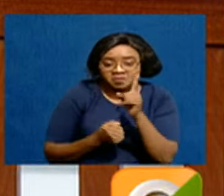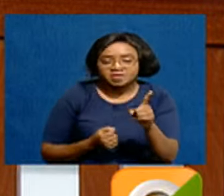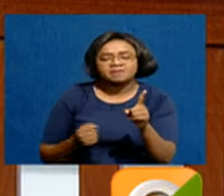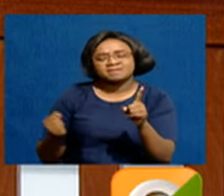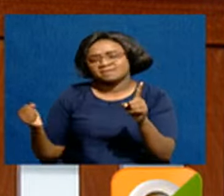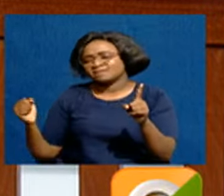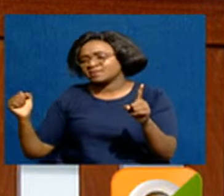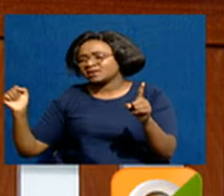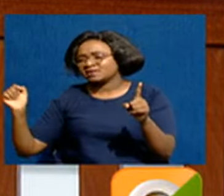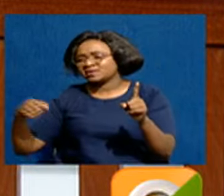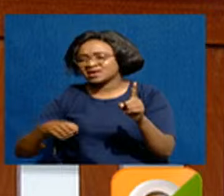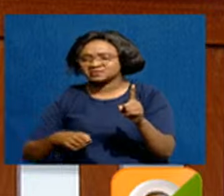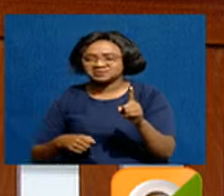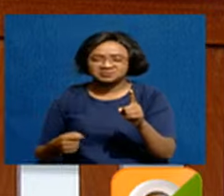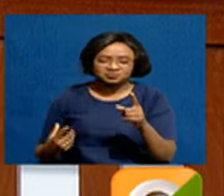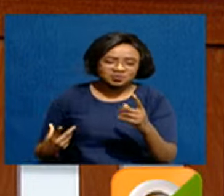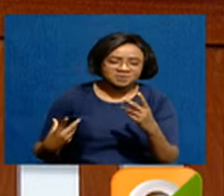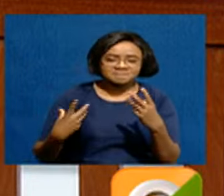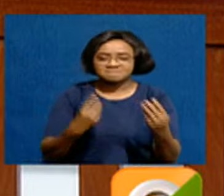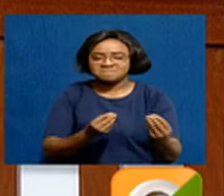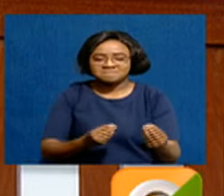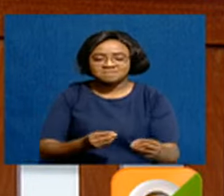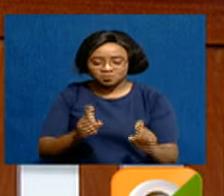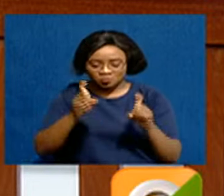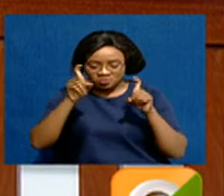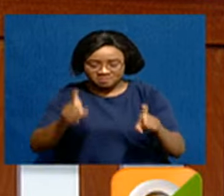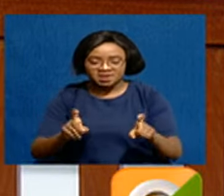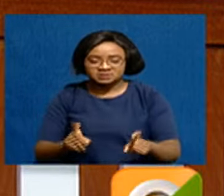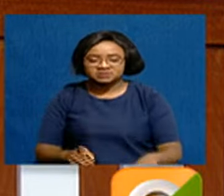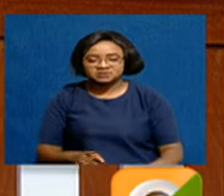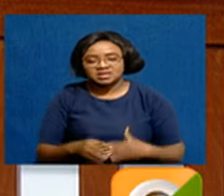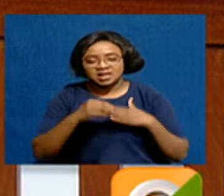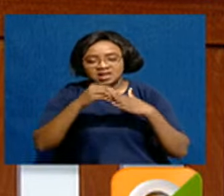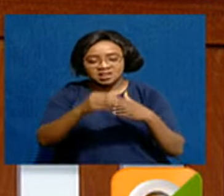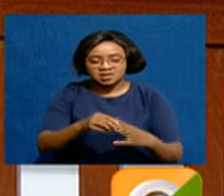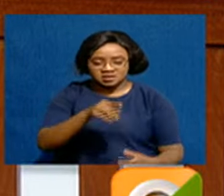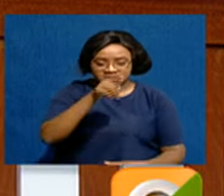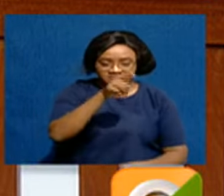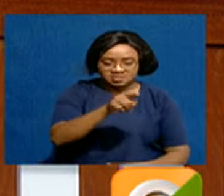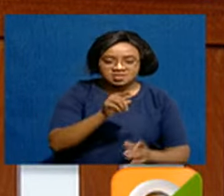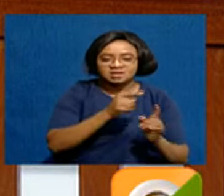have, that can we lead the multinational force